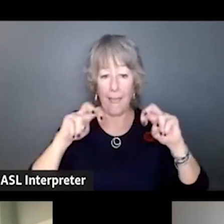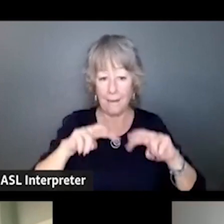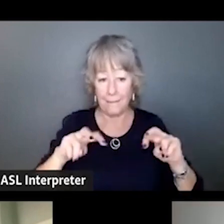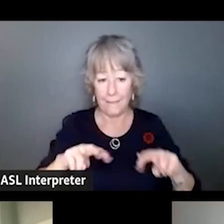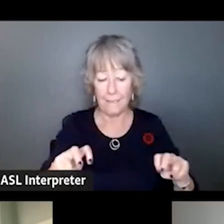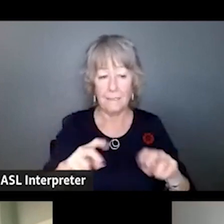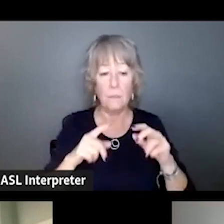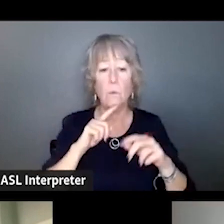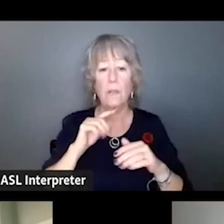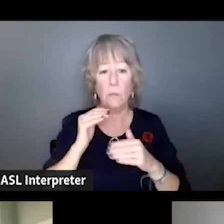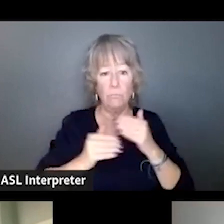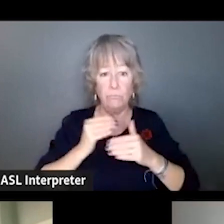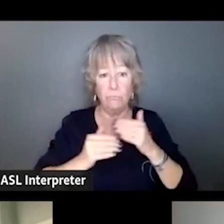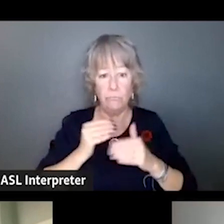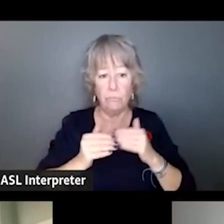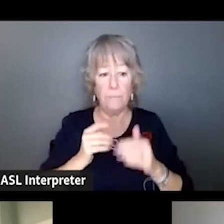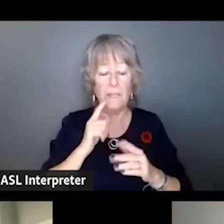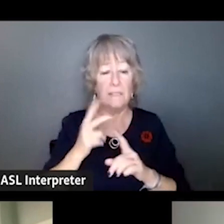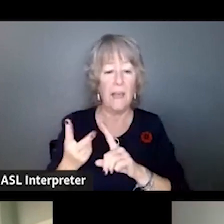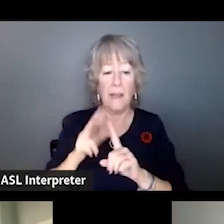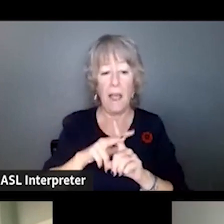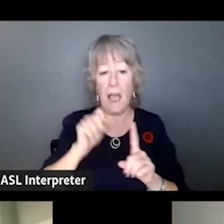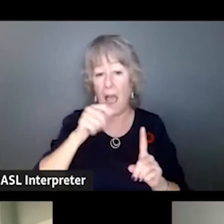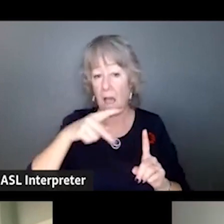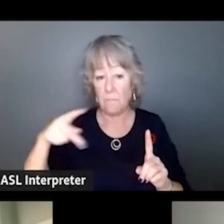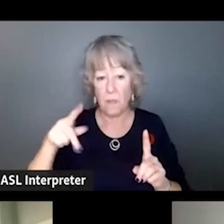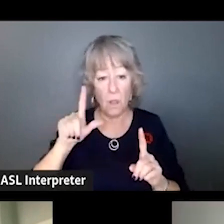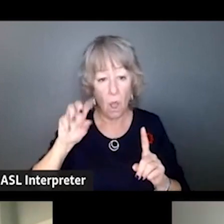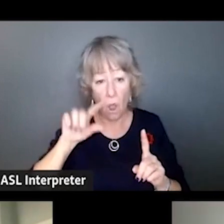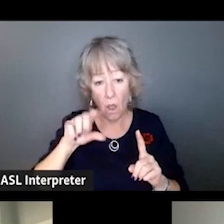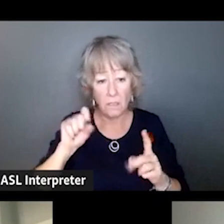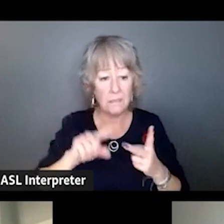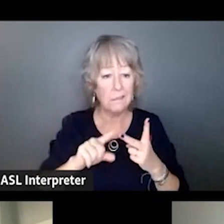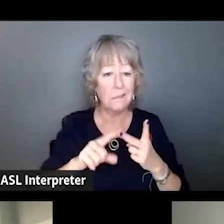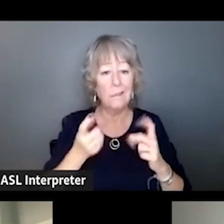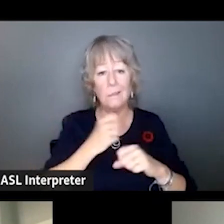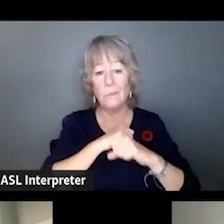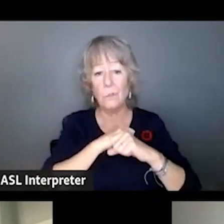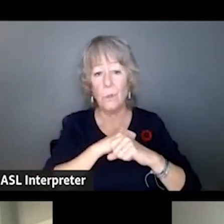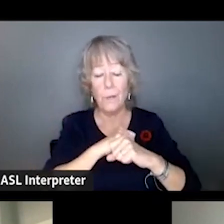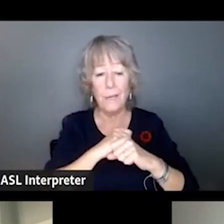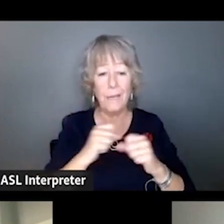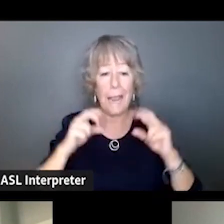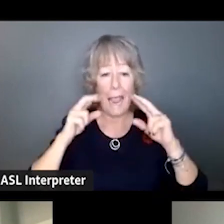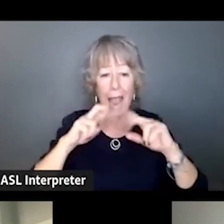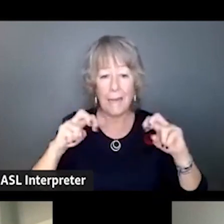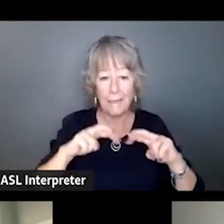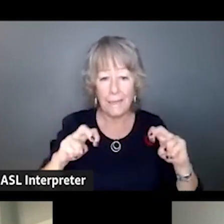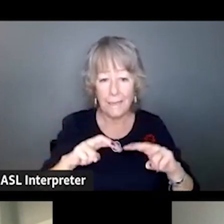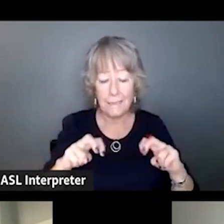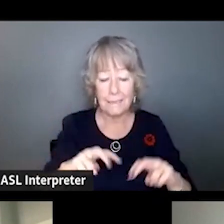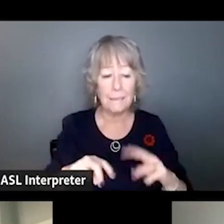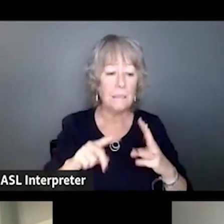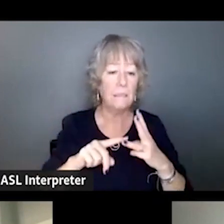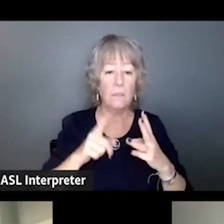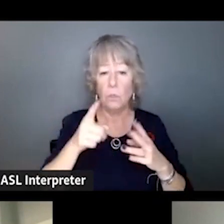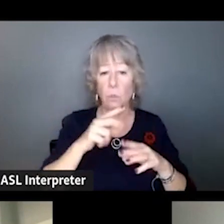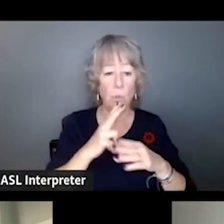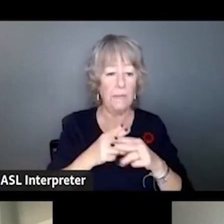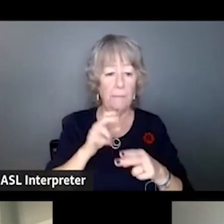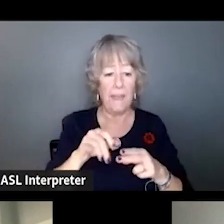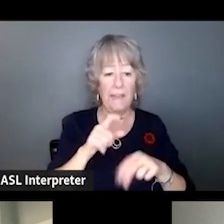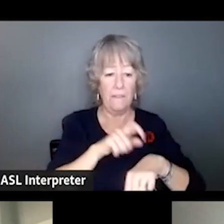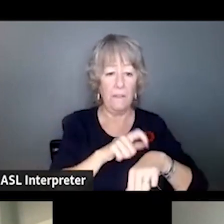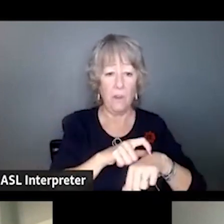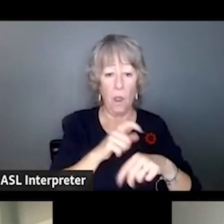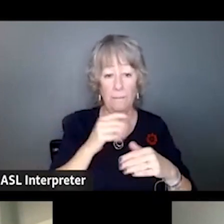cases. This could be application logs, it could be security analytics, you name it in the time series area, or